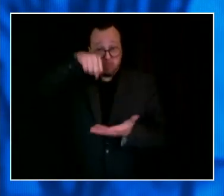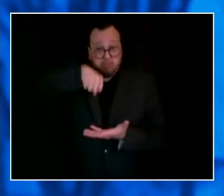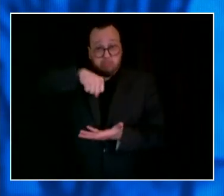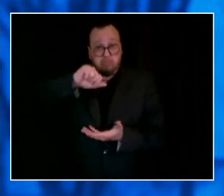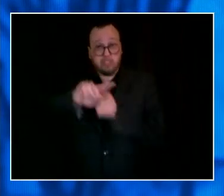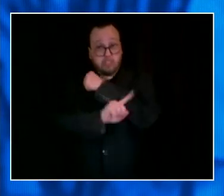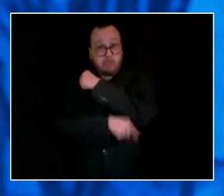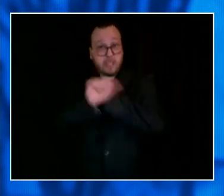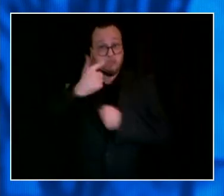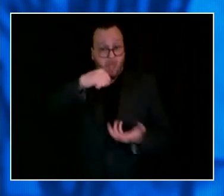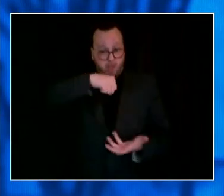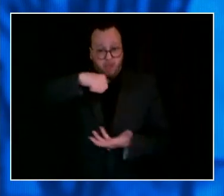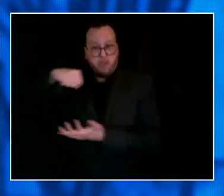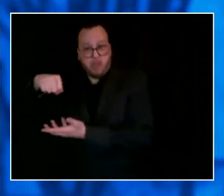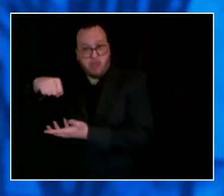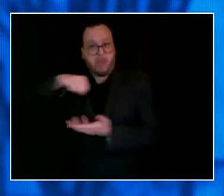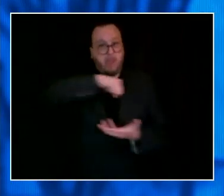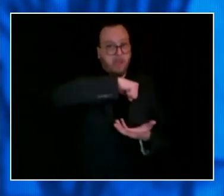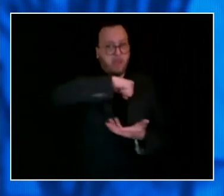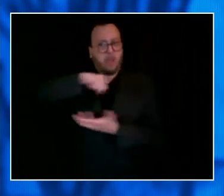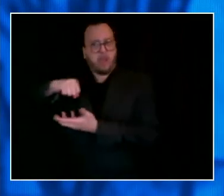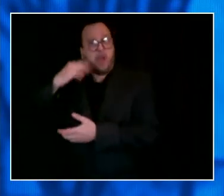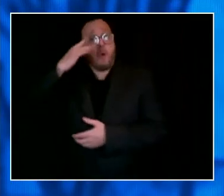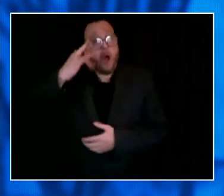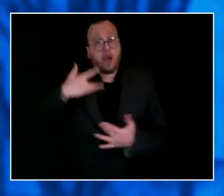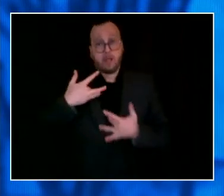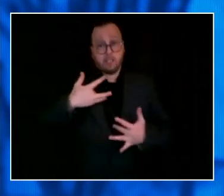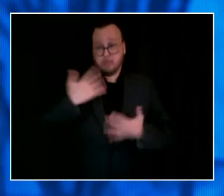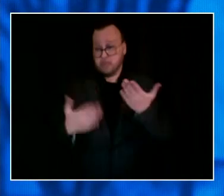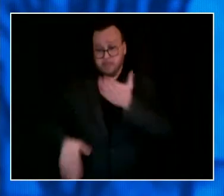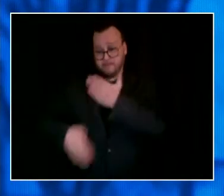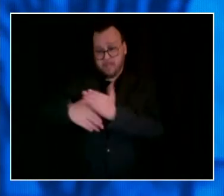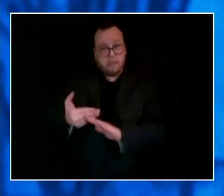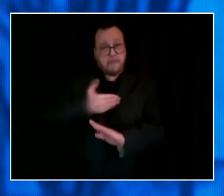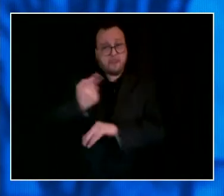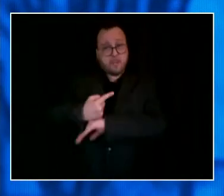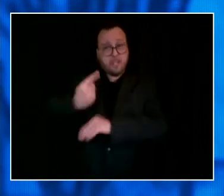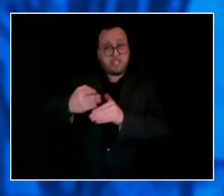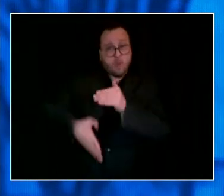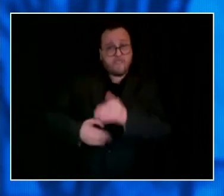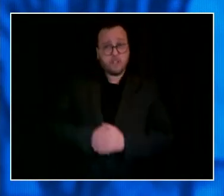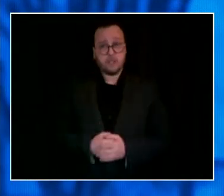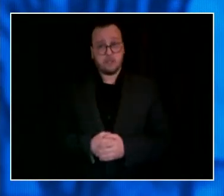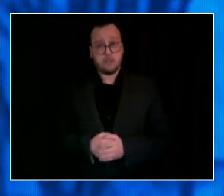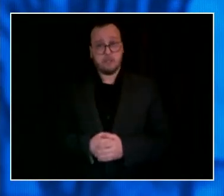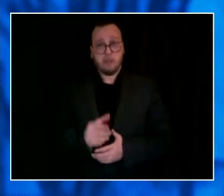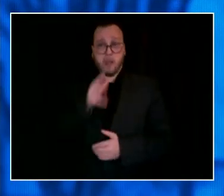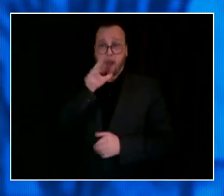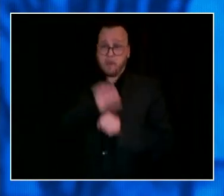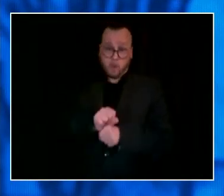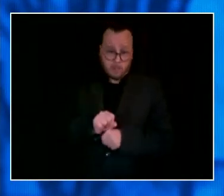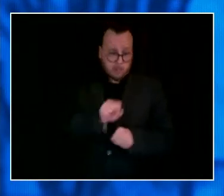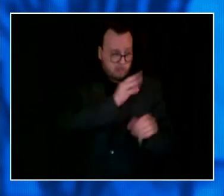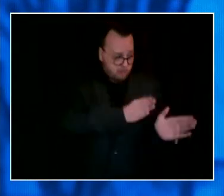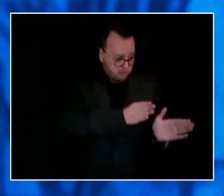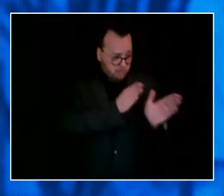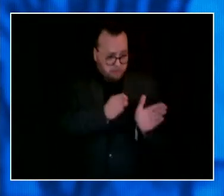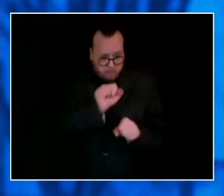might be evicted before the day was over. My mother worked job after job to save up